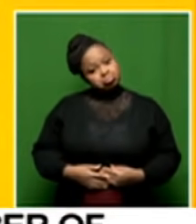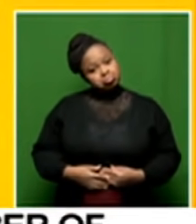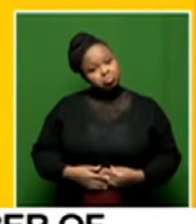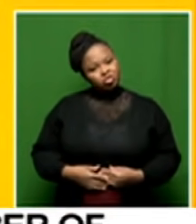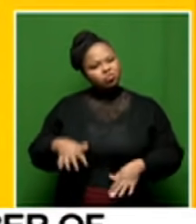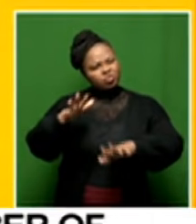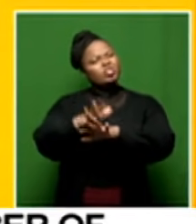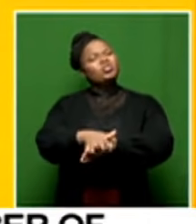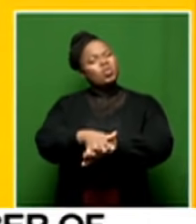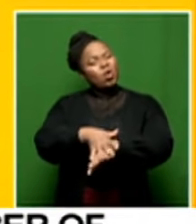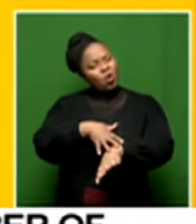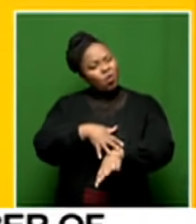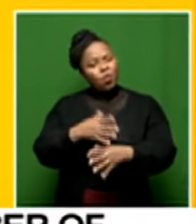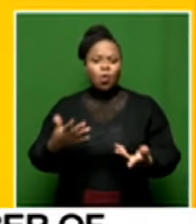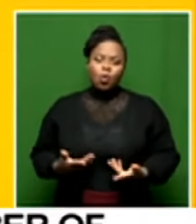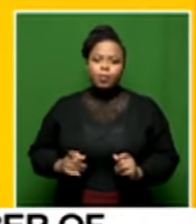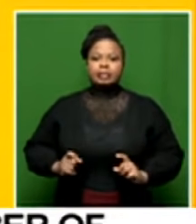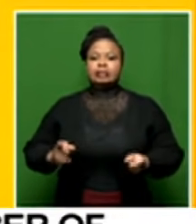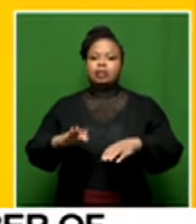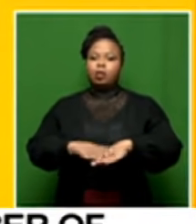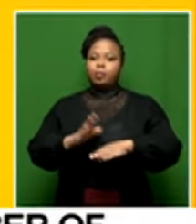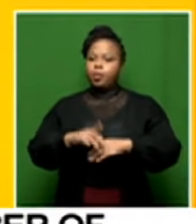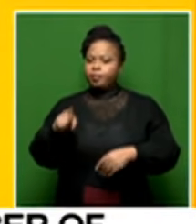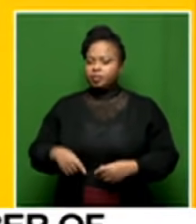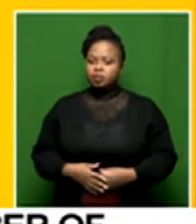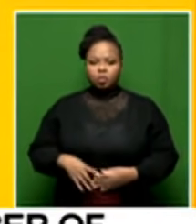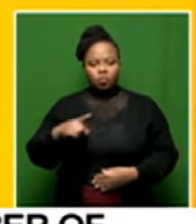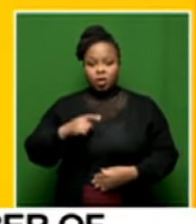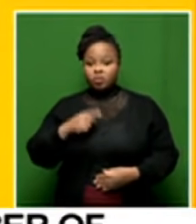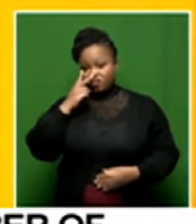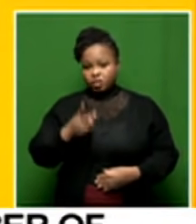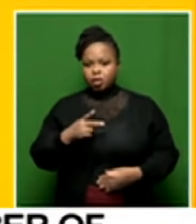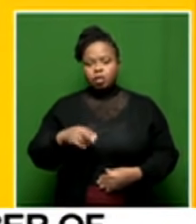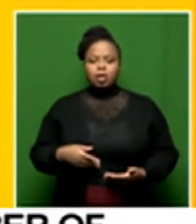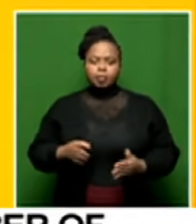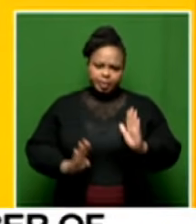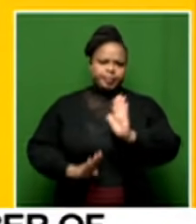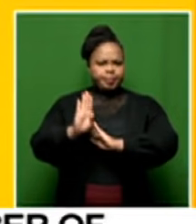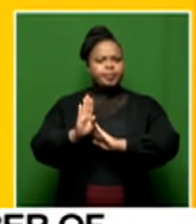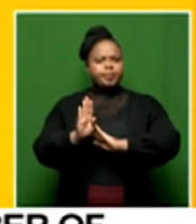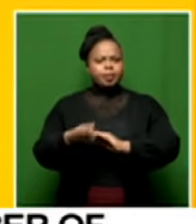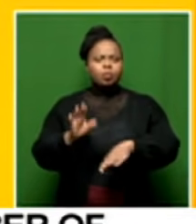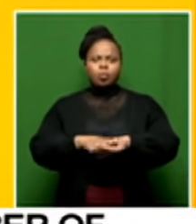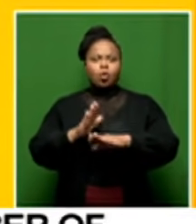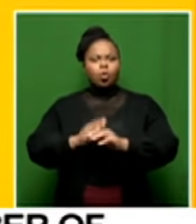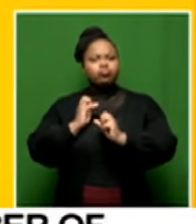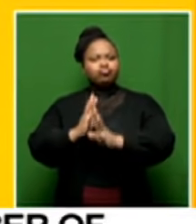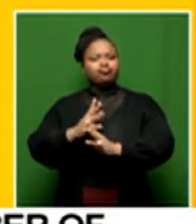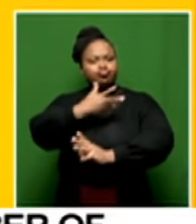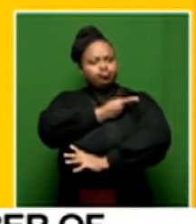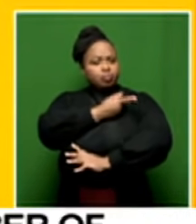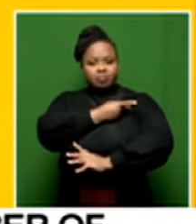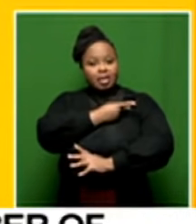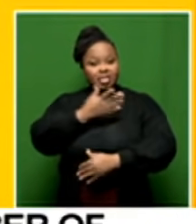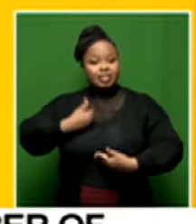Are we too slow? Do we still need to speed this up even faster? I mean, we have seen it move faster, we really have, but I mean, is this still